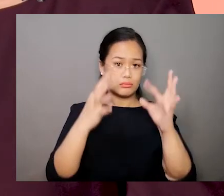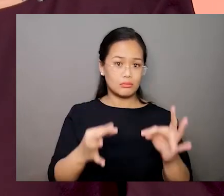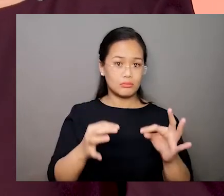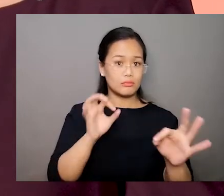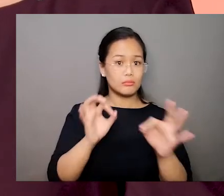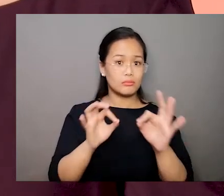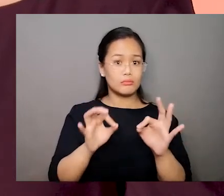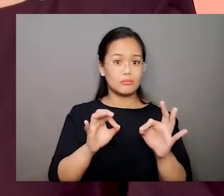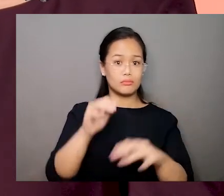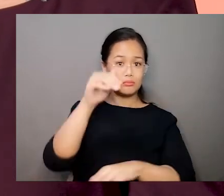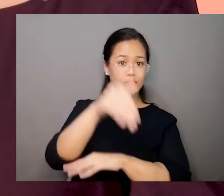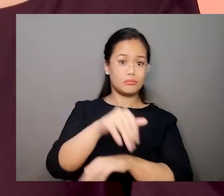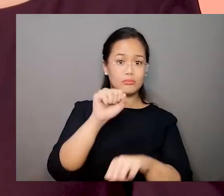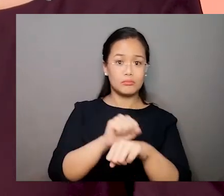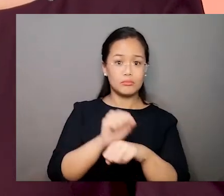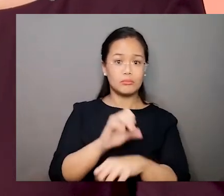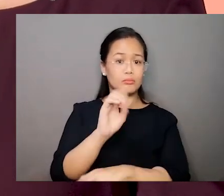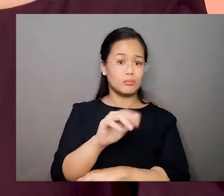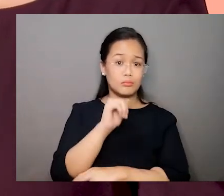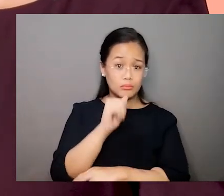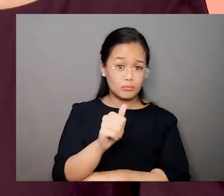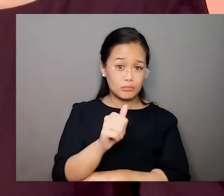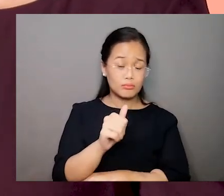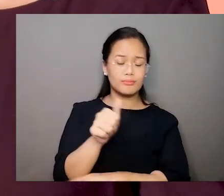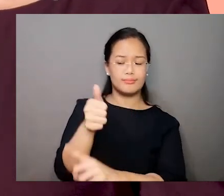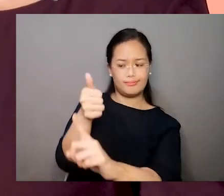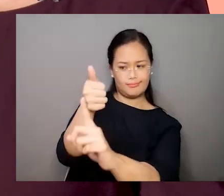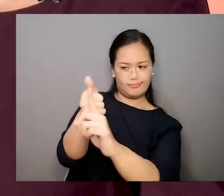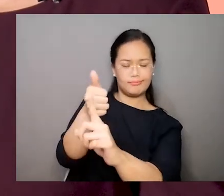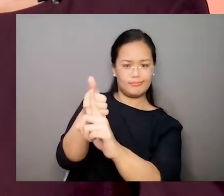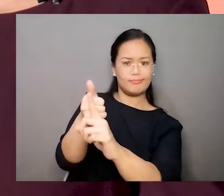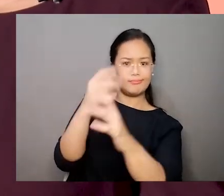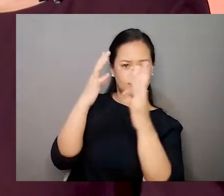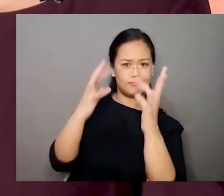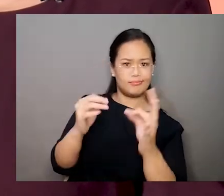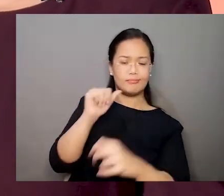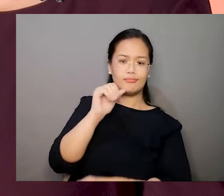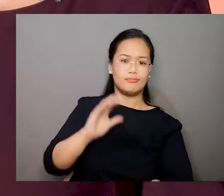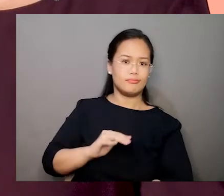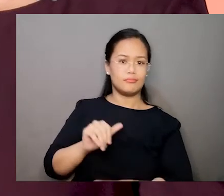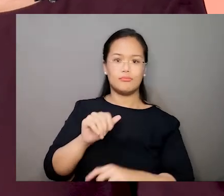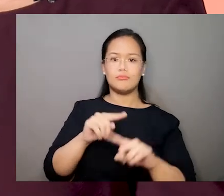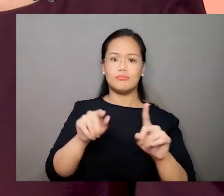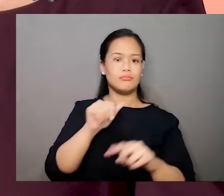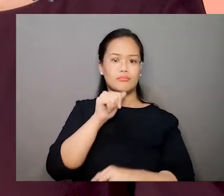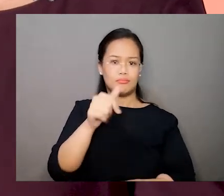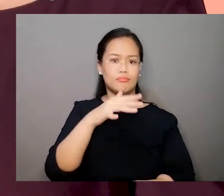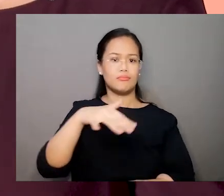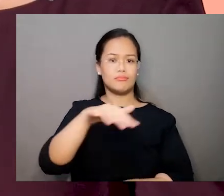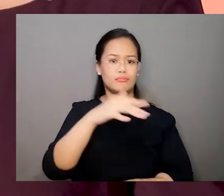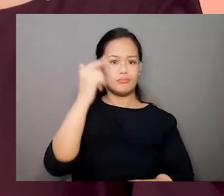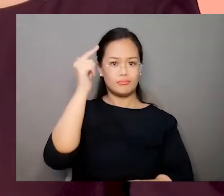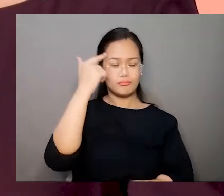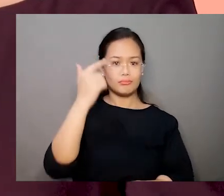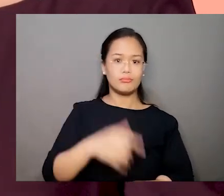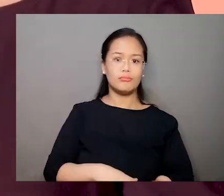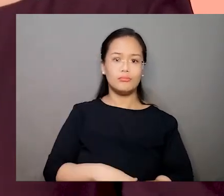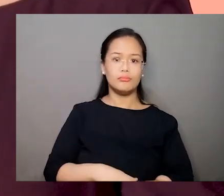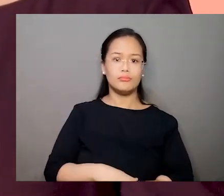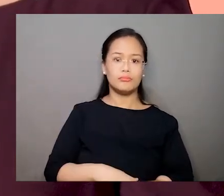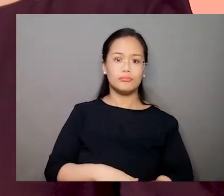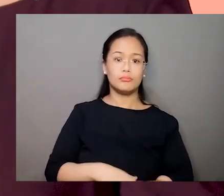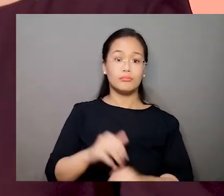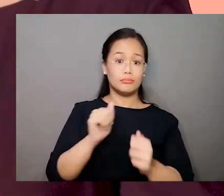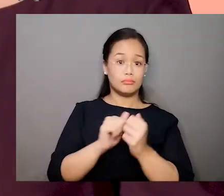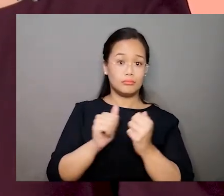night work or not remains with women, not with the state. In this way, women's agency